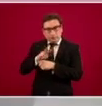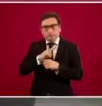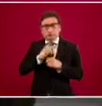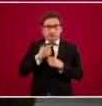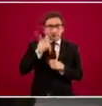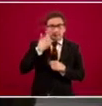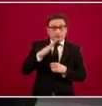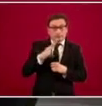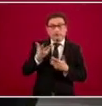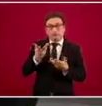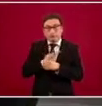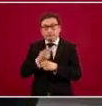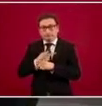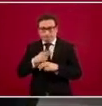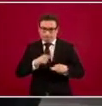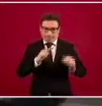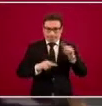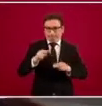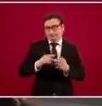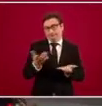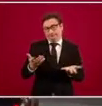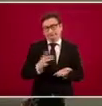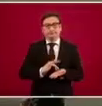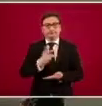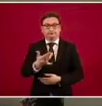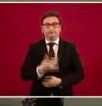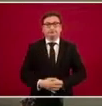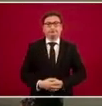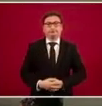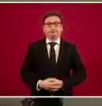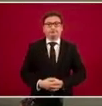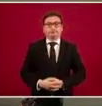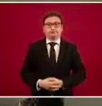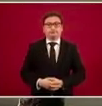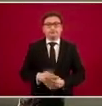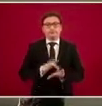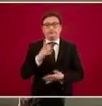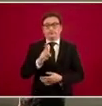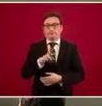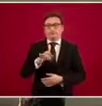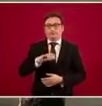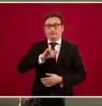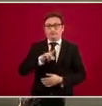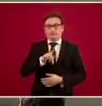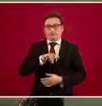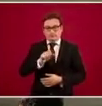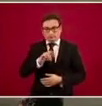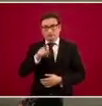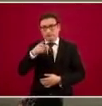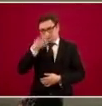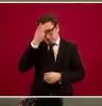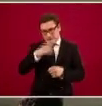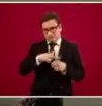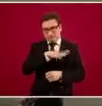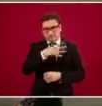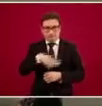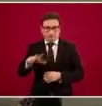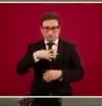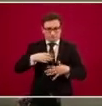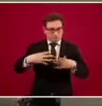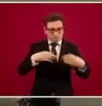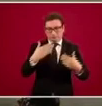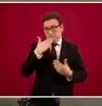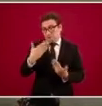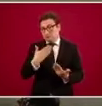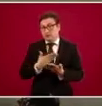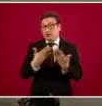confirmed cases every day, and we have the curve that represents the overall advancement of the epidemic since it started in our country. Thank